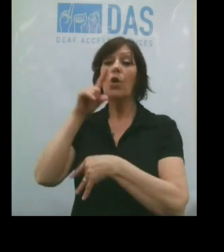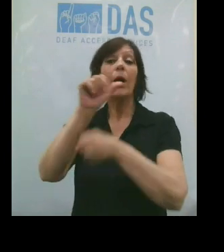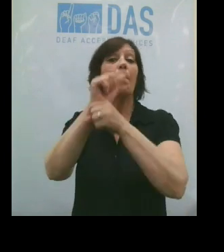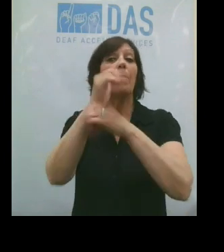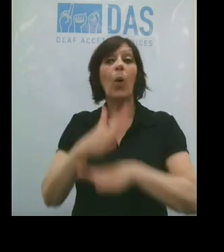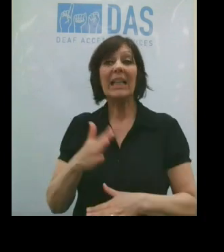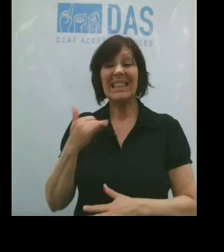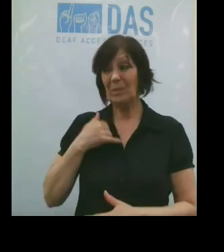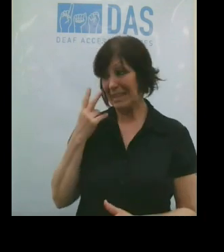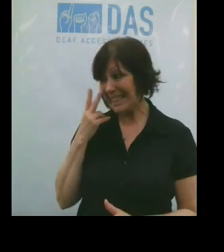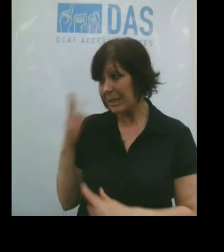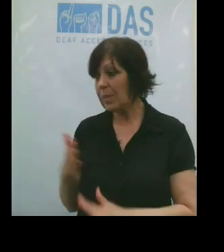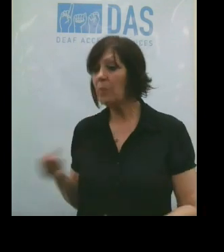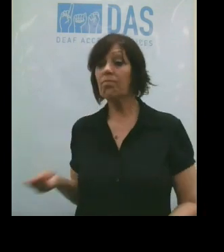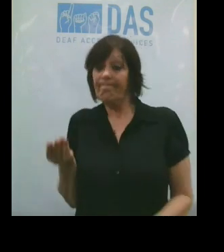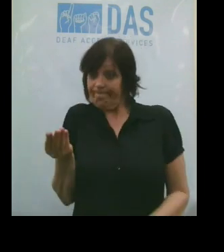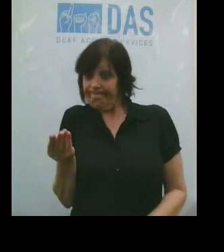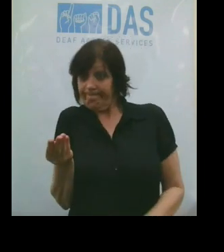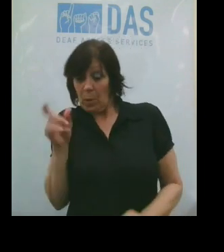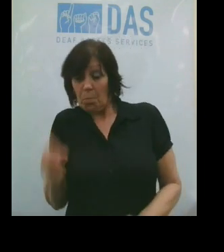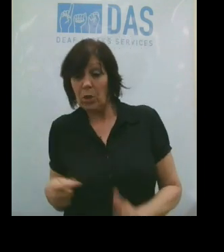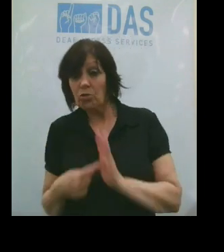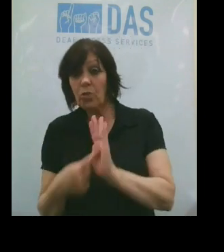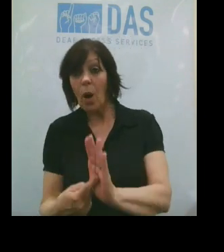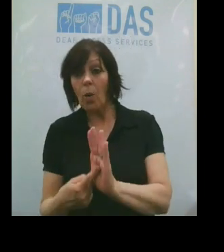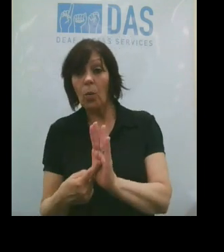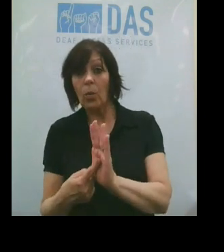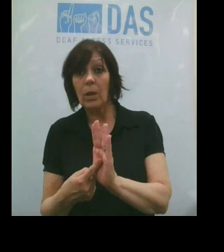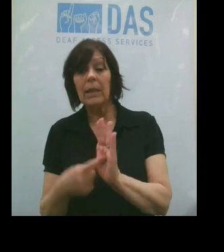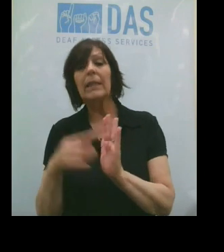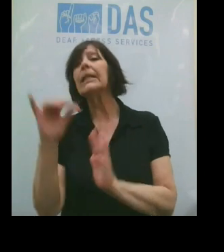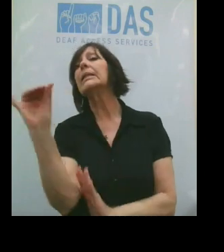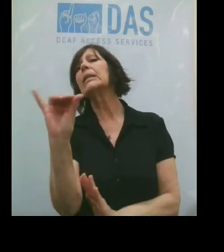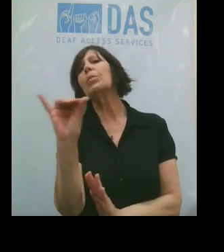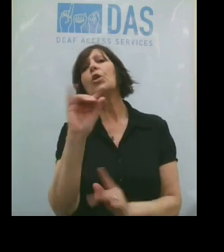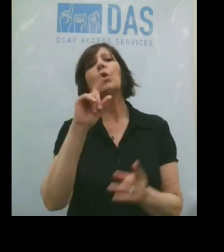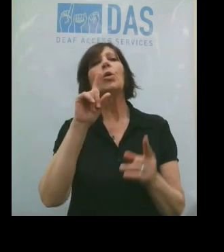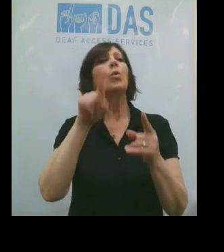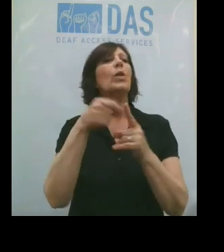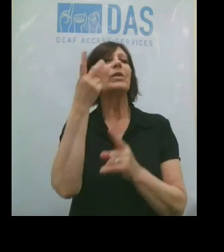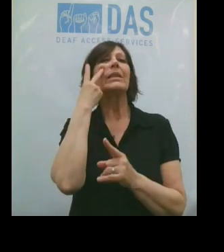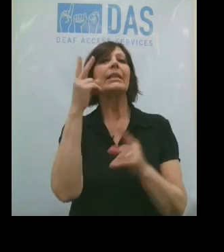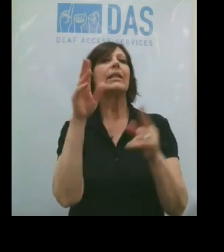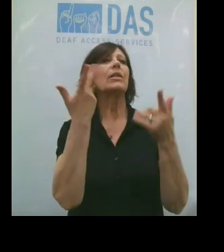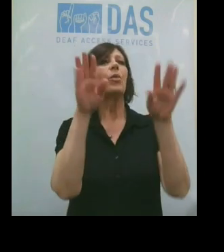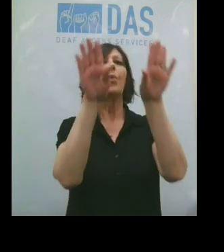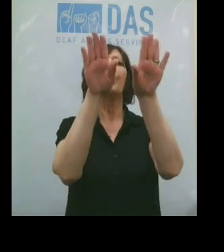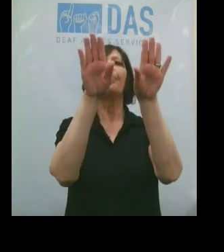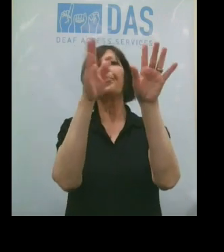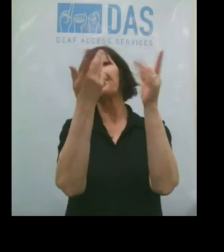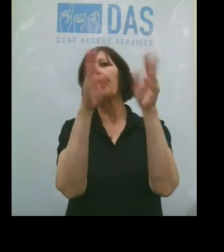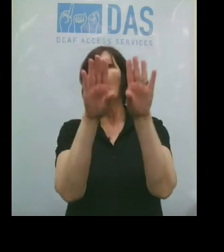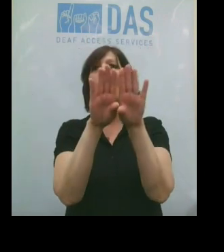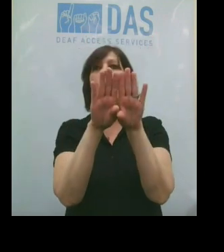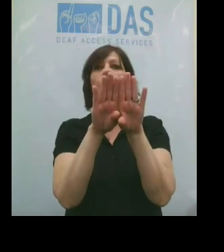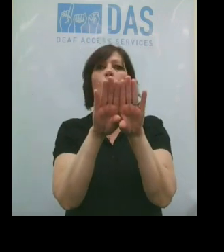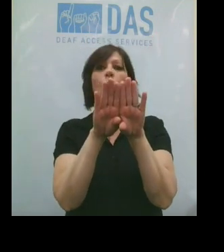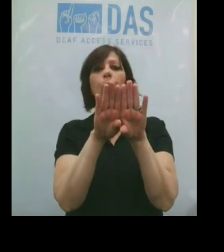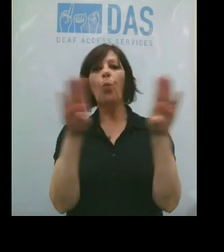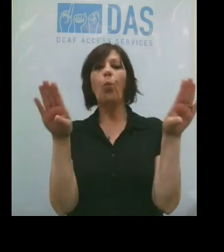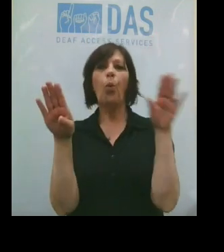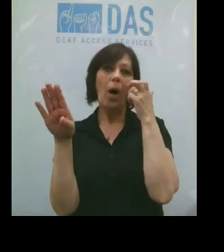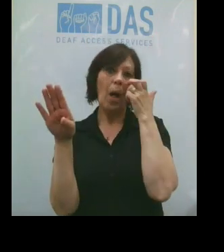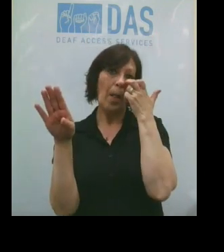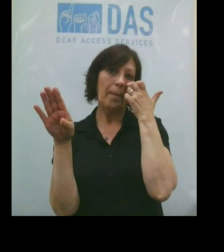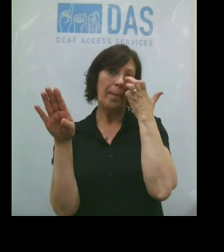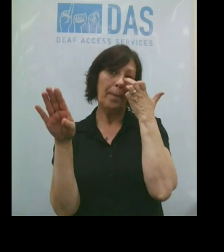authorities in the event of an inspection, and if they ask for it. Very similar to when you see the wall of what you will see,